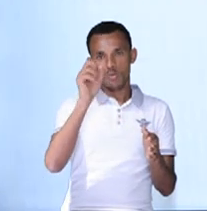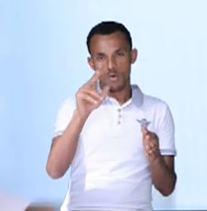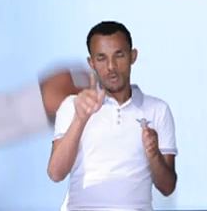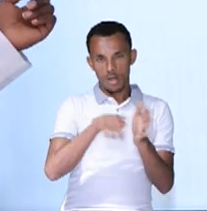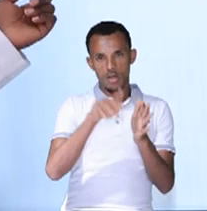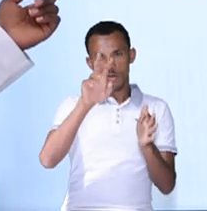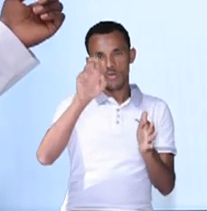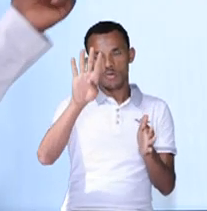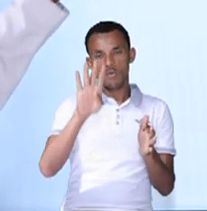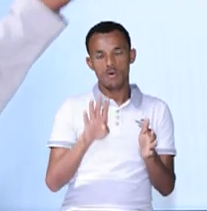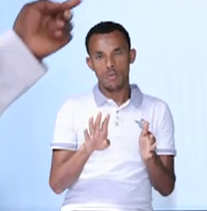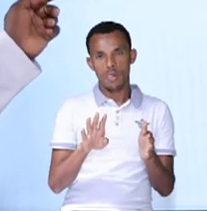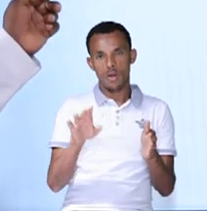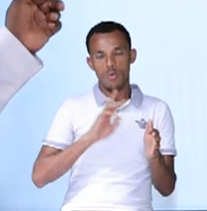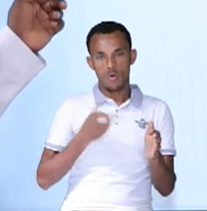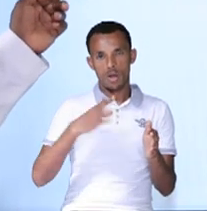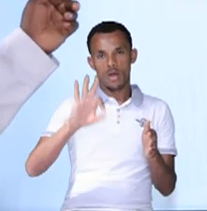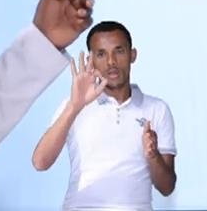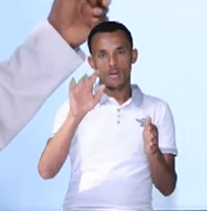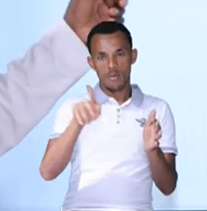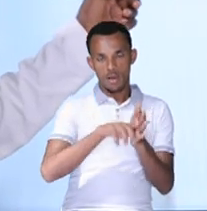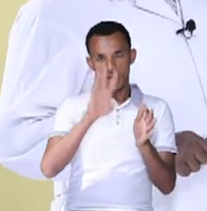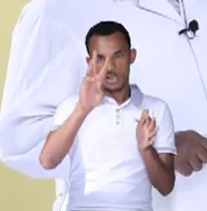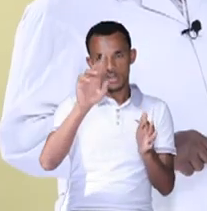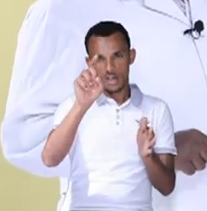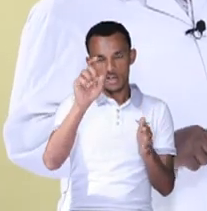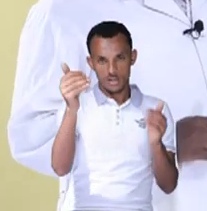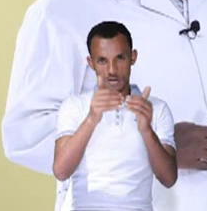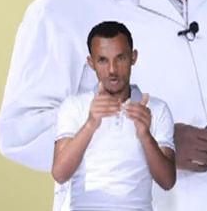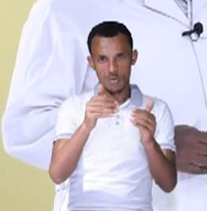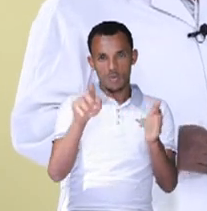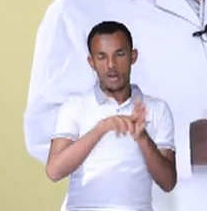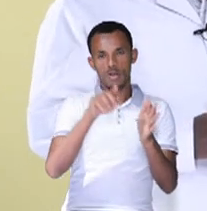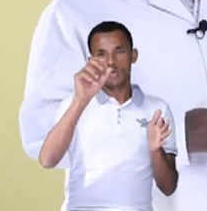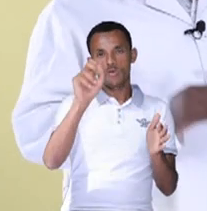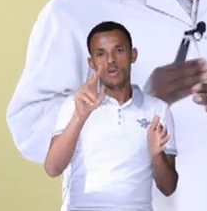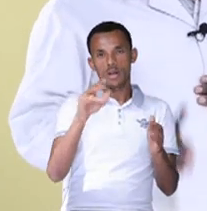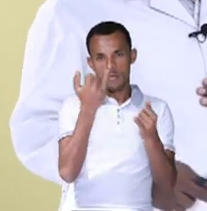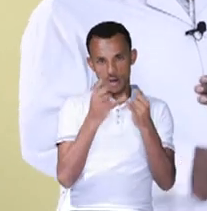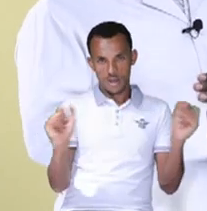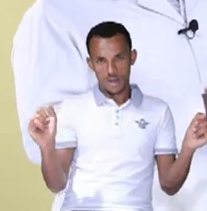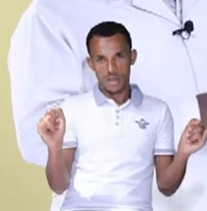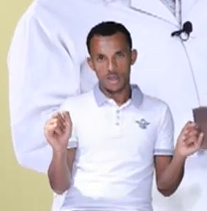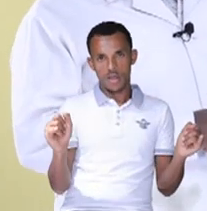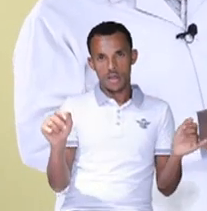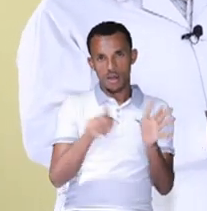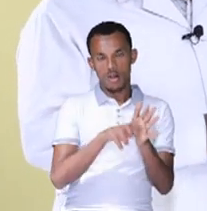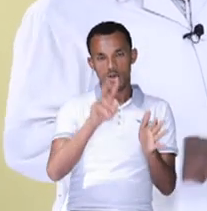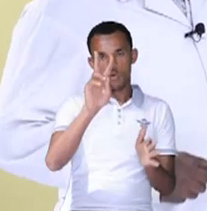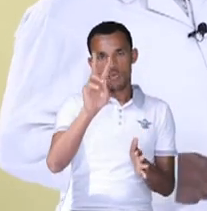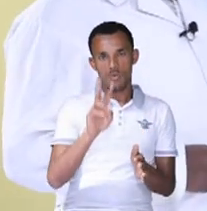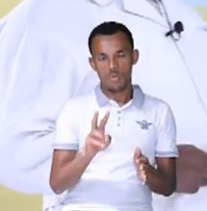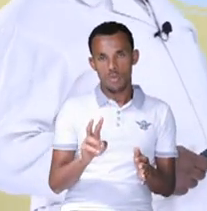So we get minus 6x is equal to minus 12, both sides divided by negative